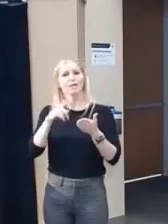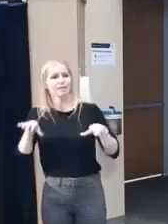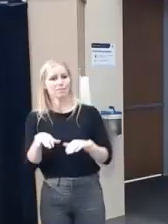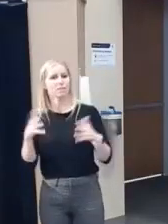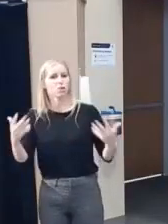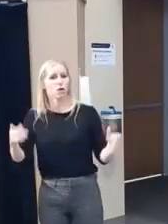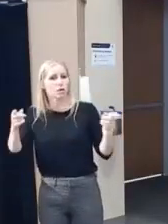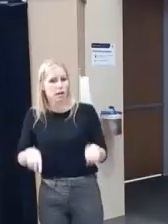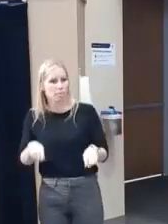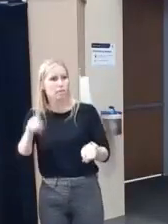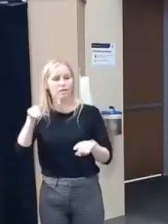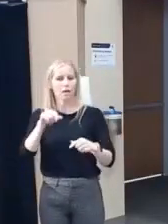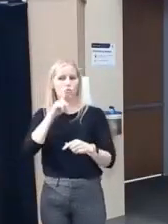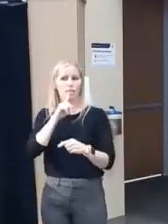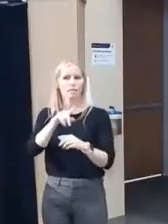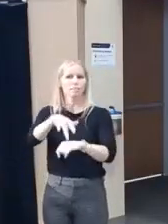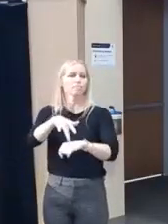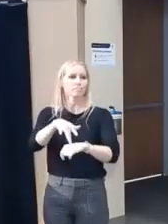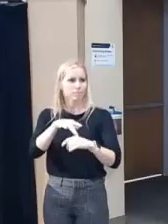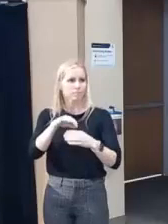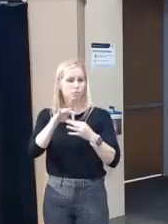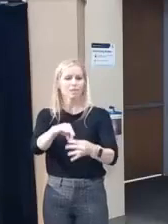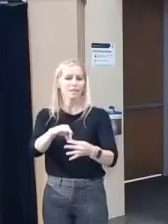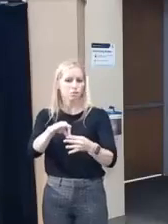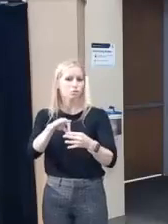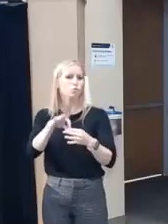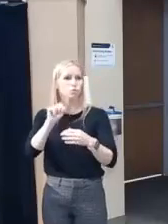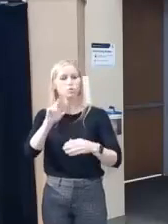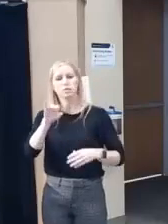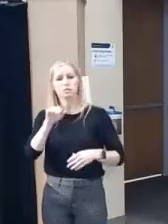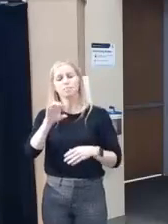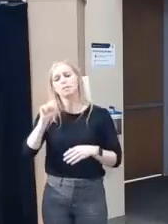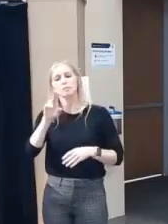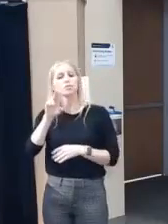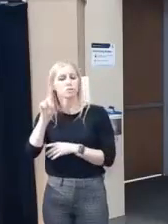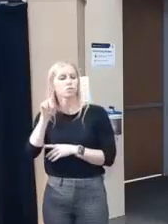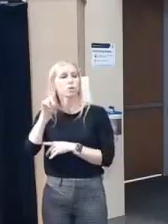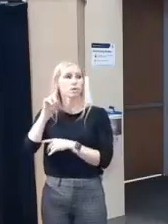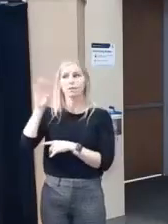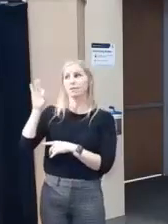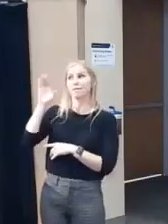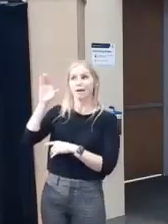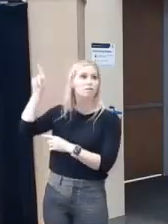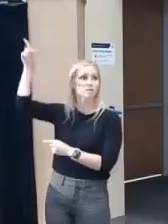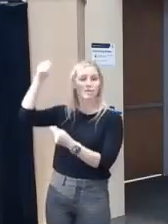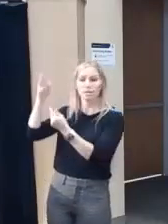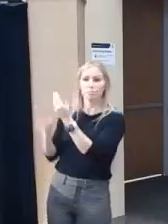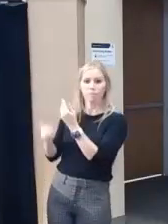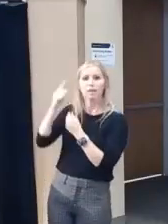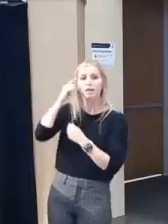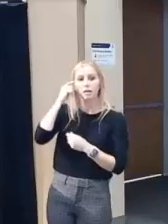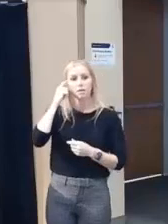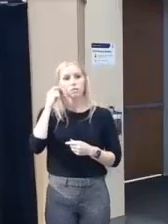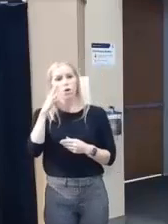that are addressing substance use disorders by the faculty listed here, and to make the note that we are continuing an ongoing